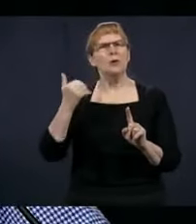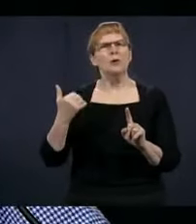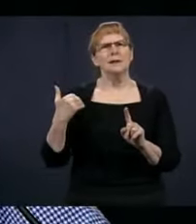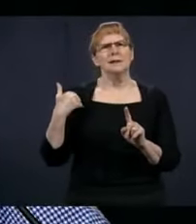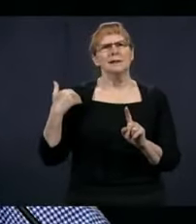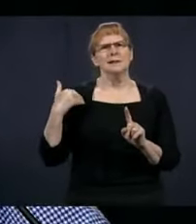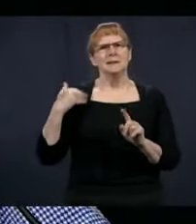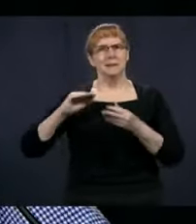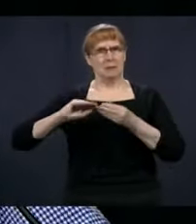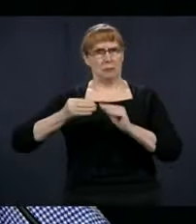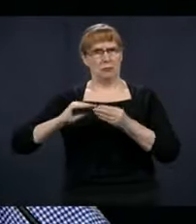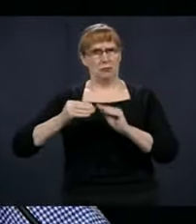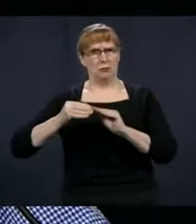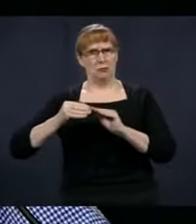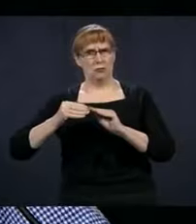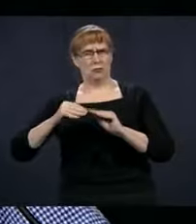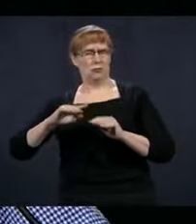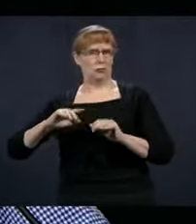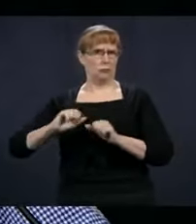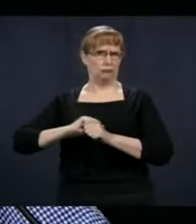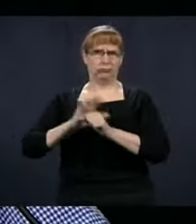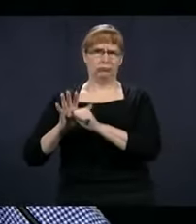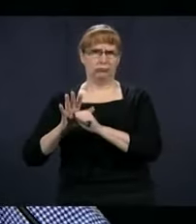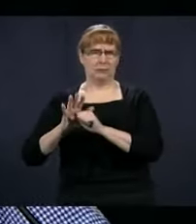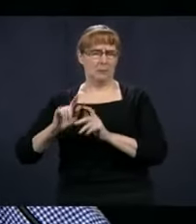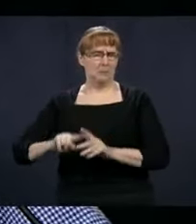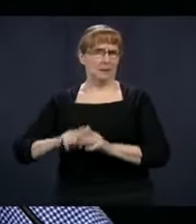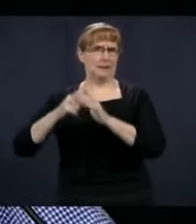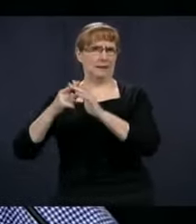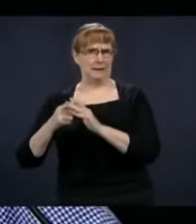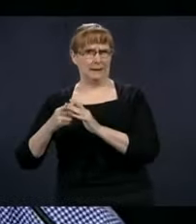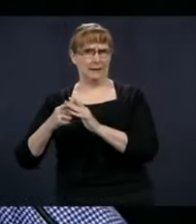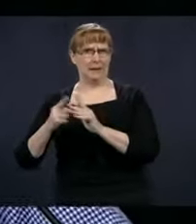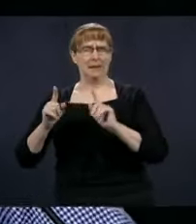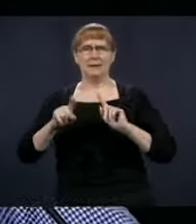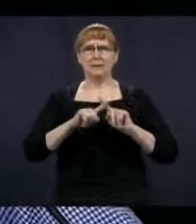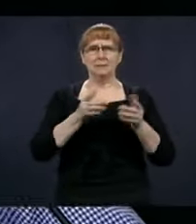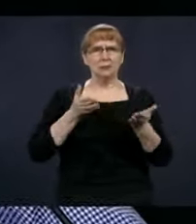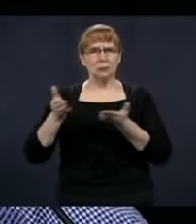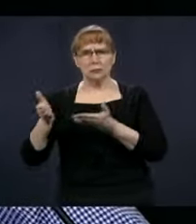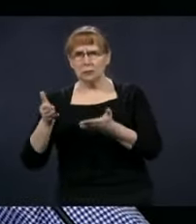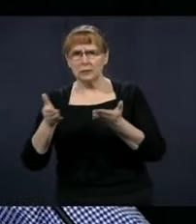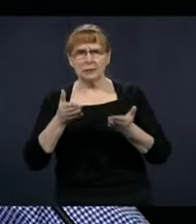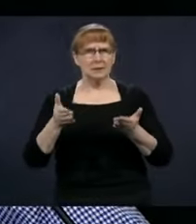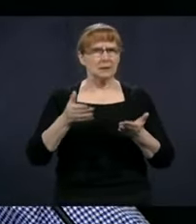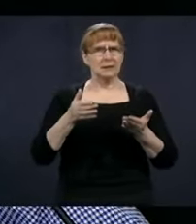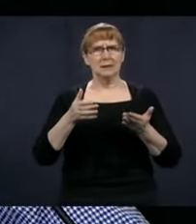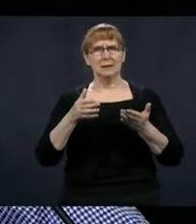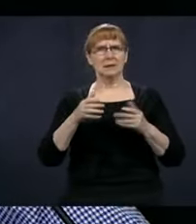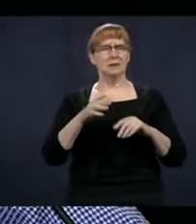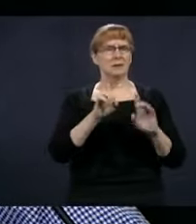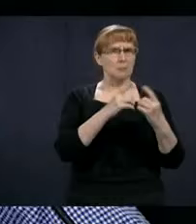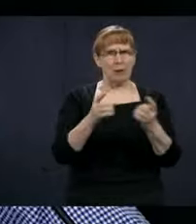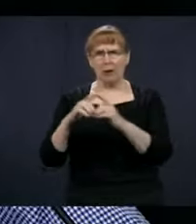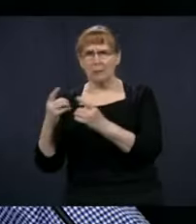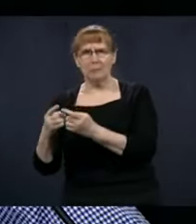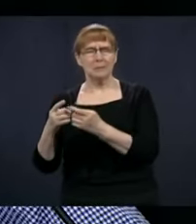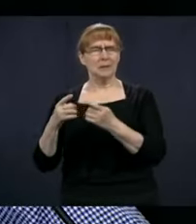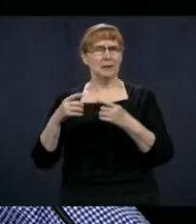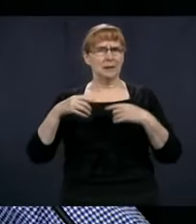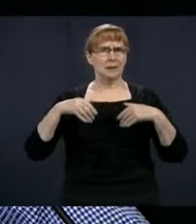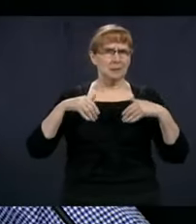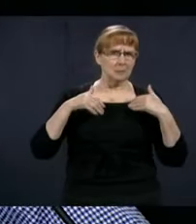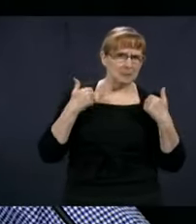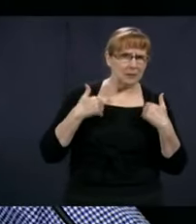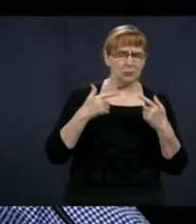was a coordination problem with all the various agencies in Montreal. Mr. Legault has spoken about that. What role does this